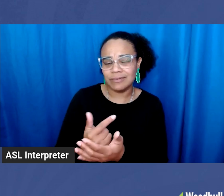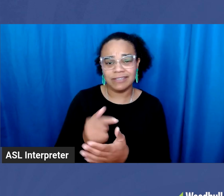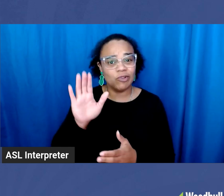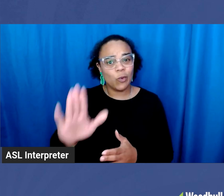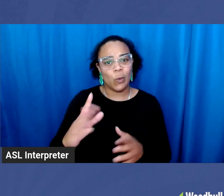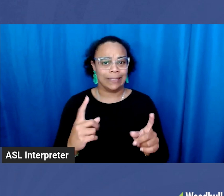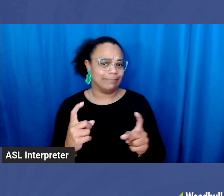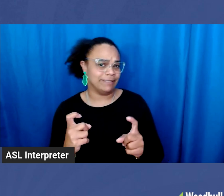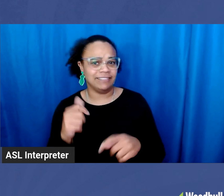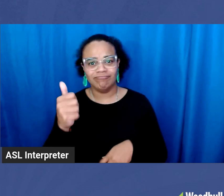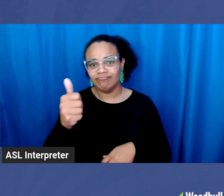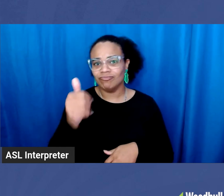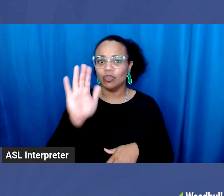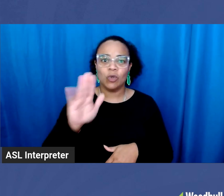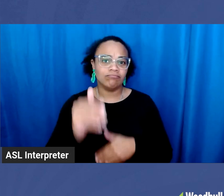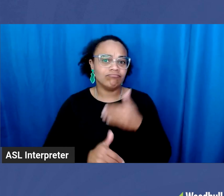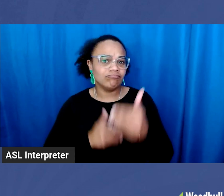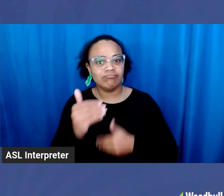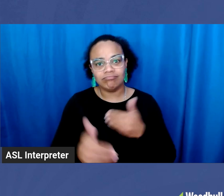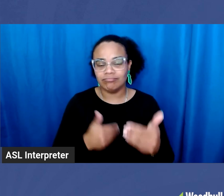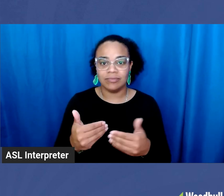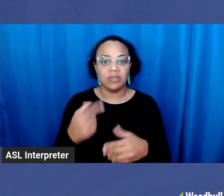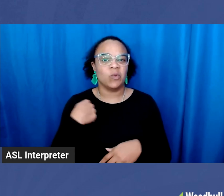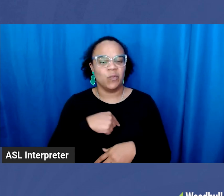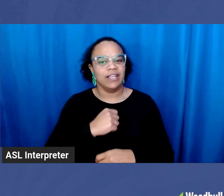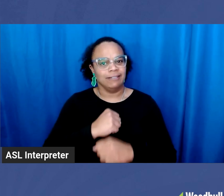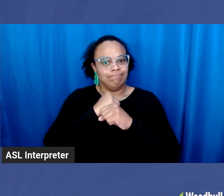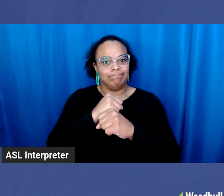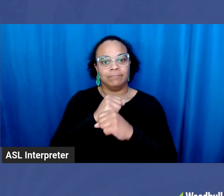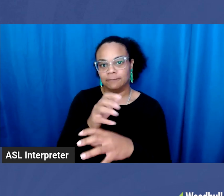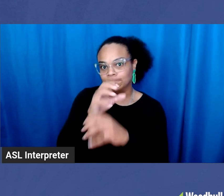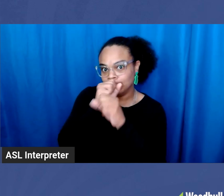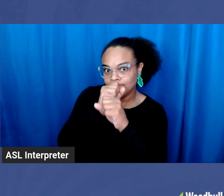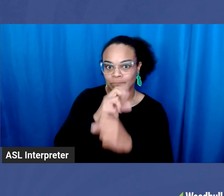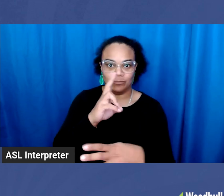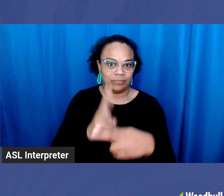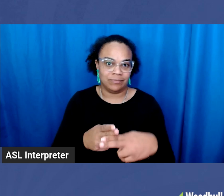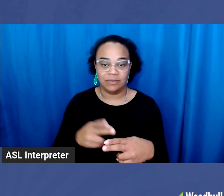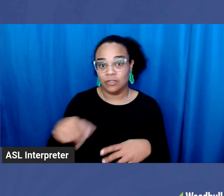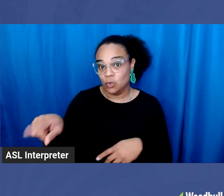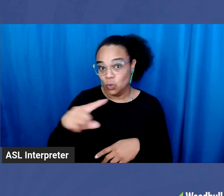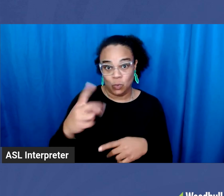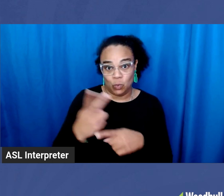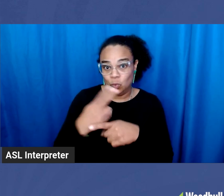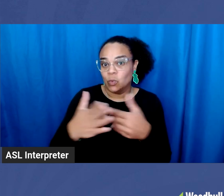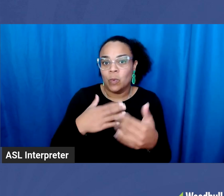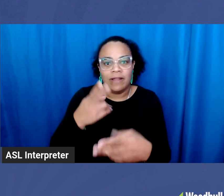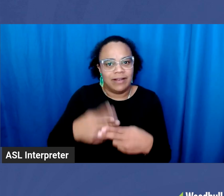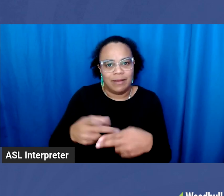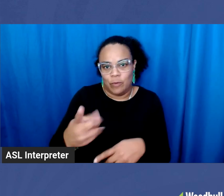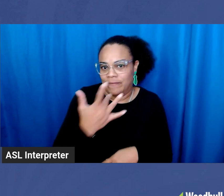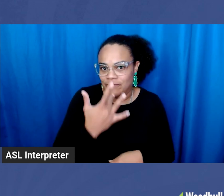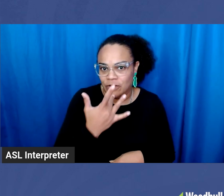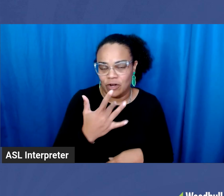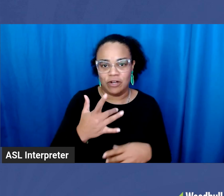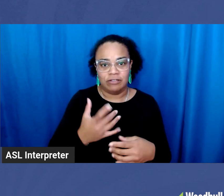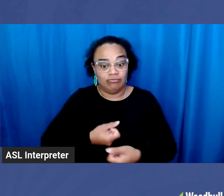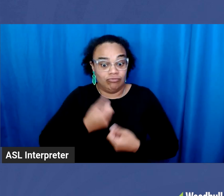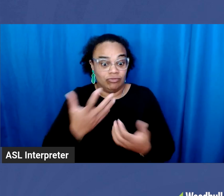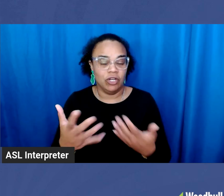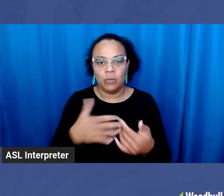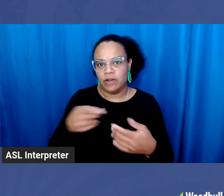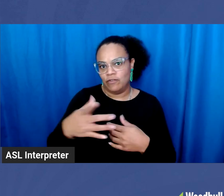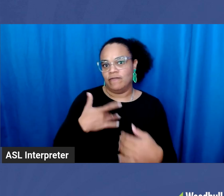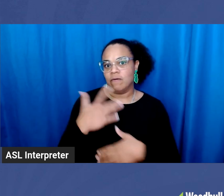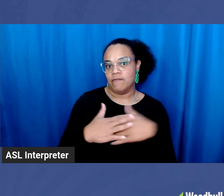your anonymity is very paramount to us. Use whatever name you want, share only what works for you, and let us know how we can make